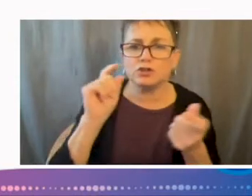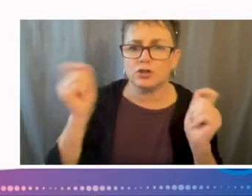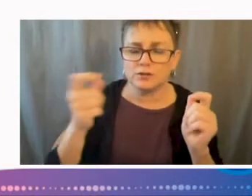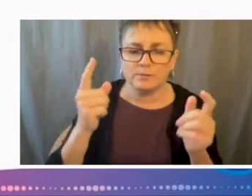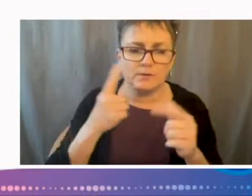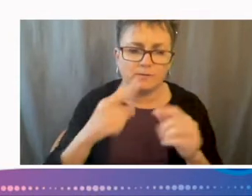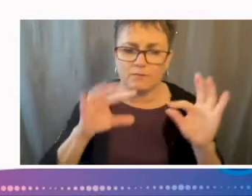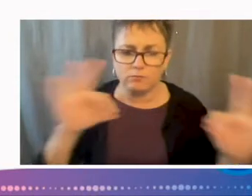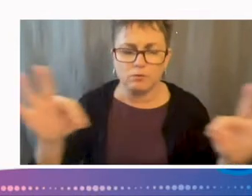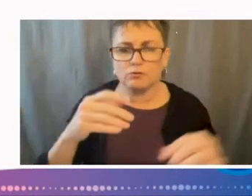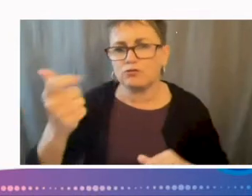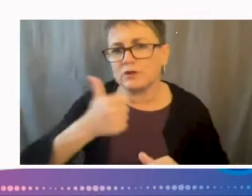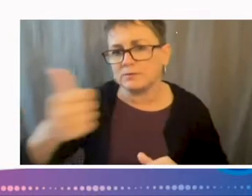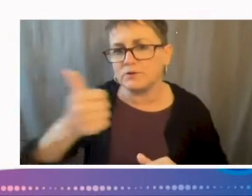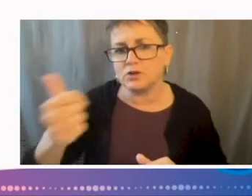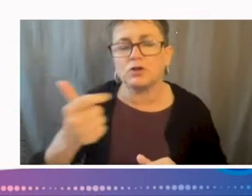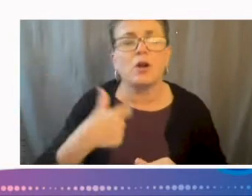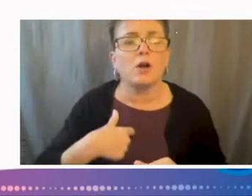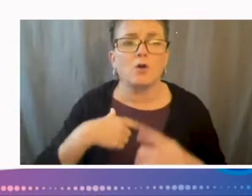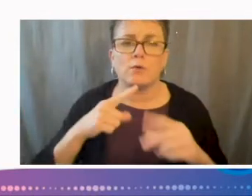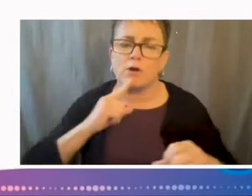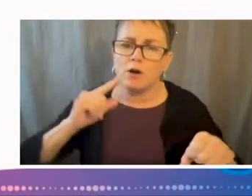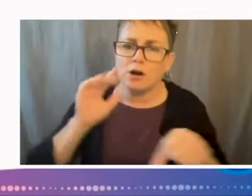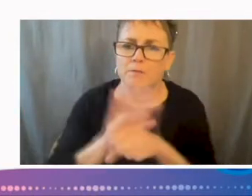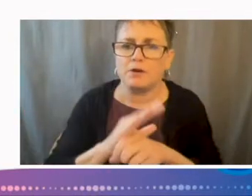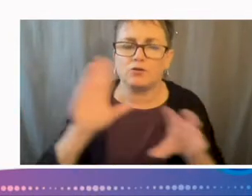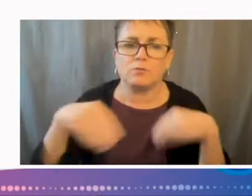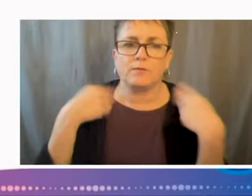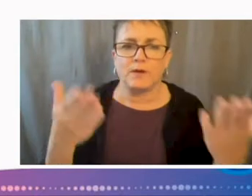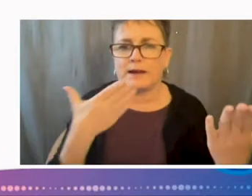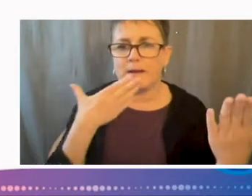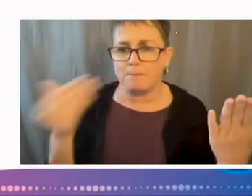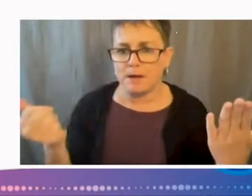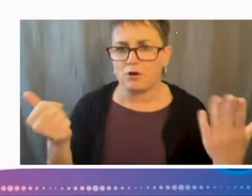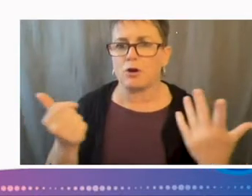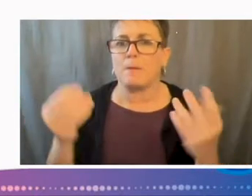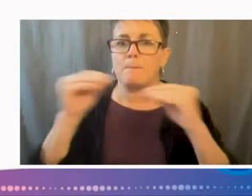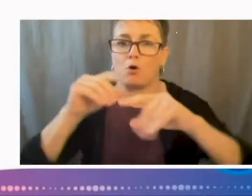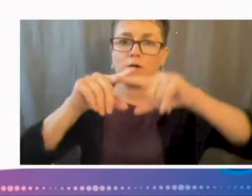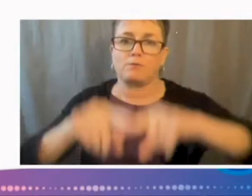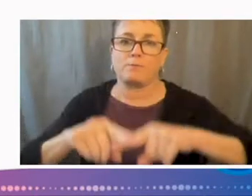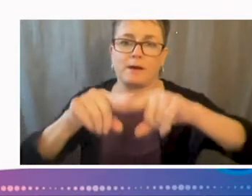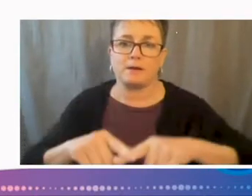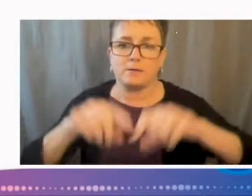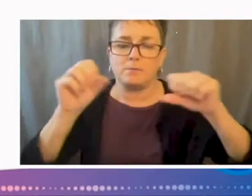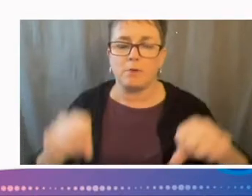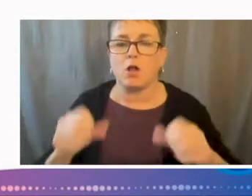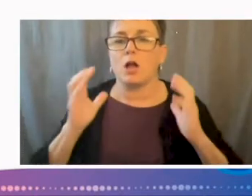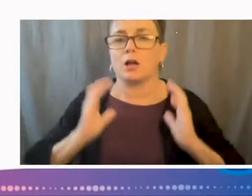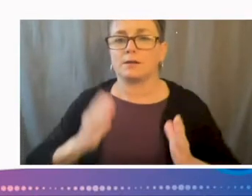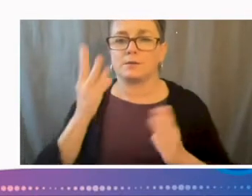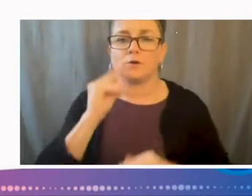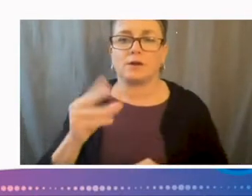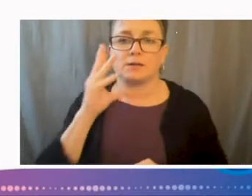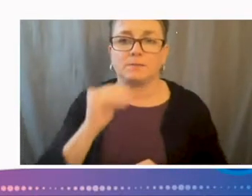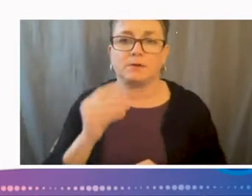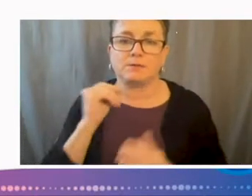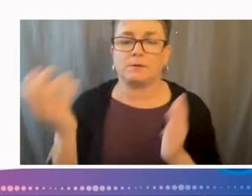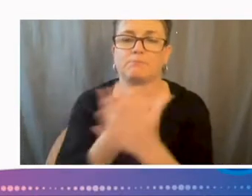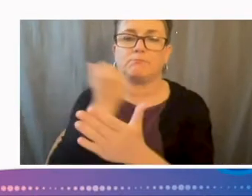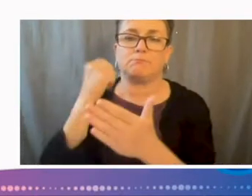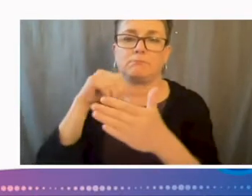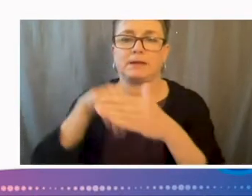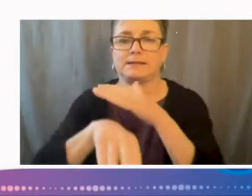are committed to providing a better and more reliable customer experience by maximizing accessibility. Some